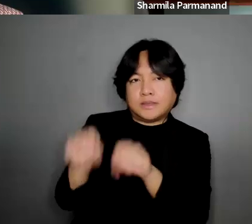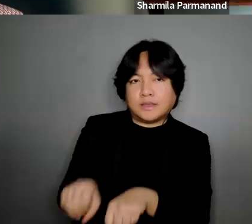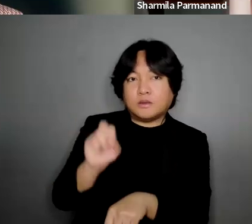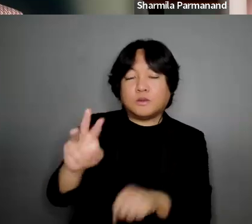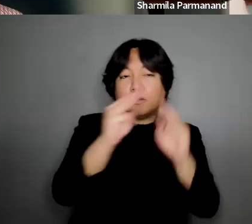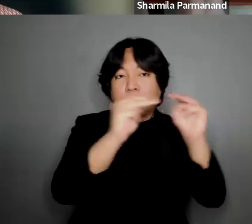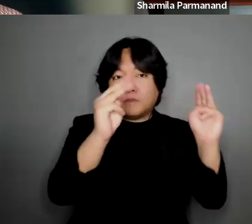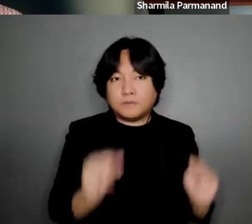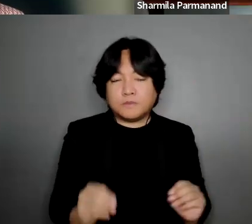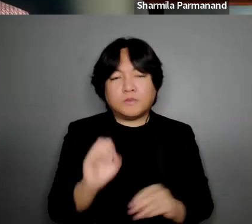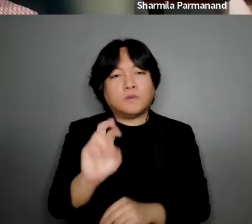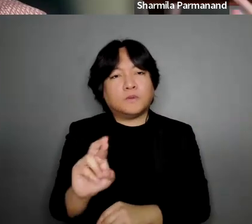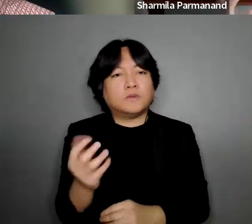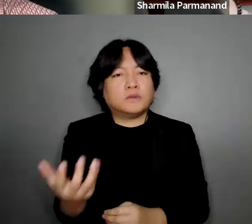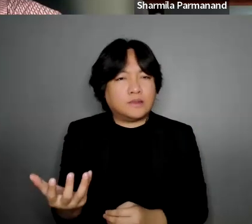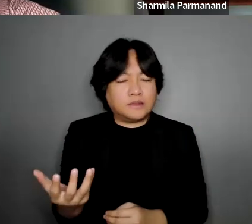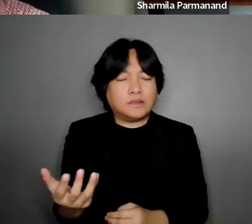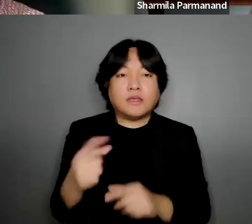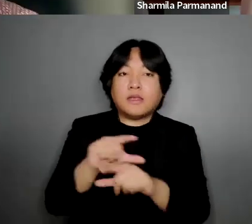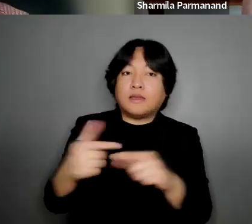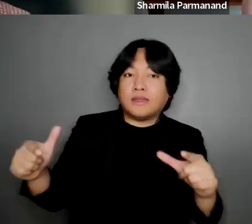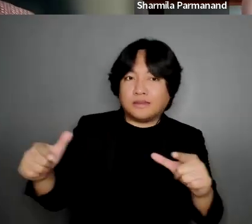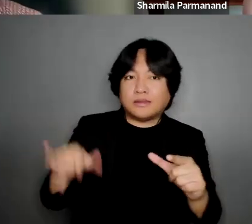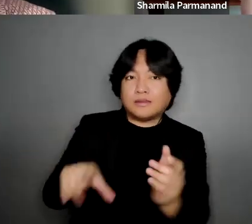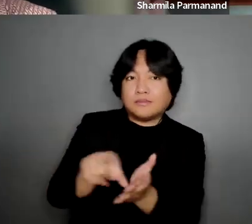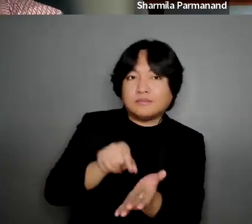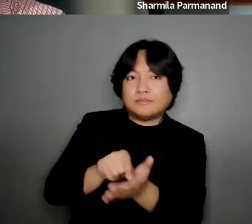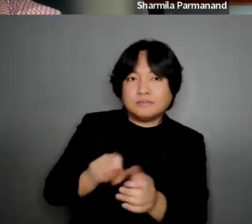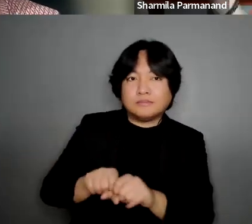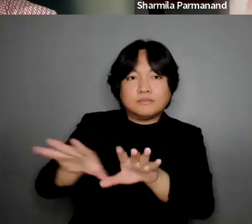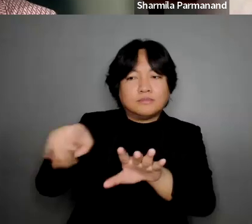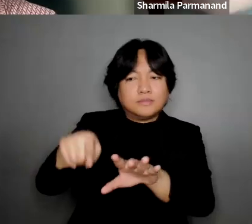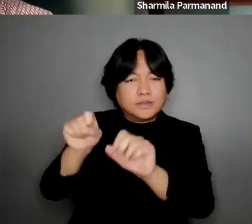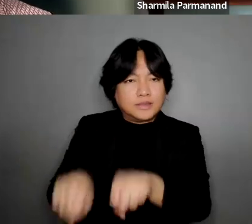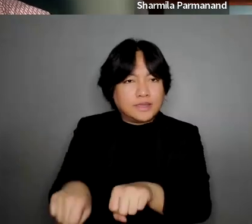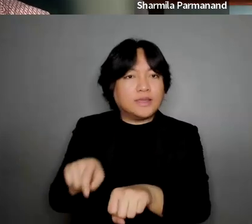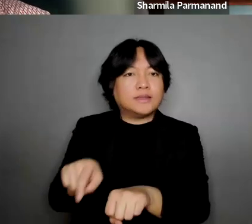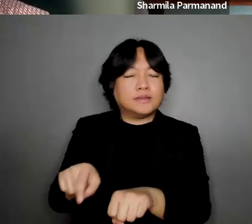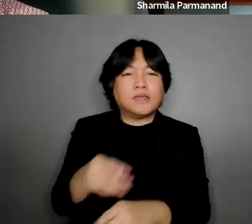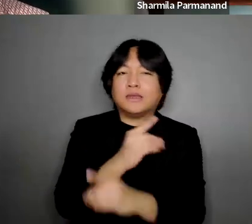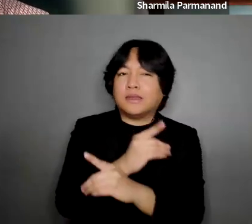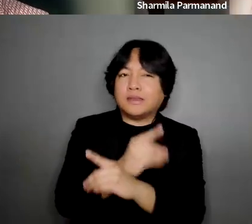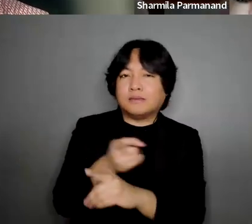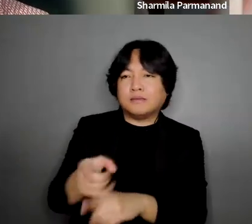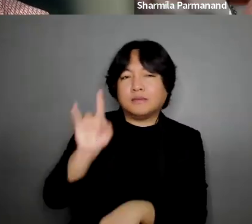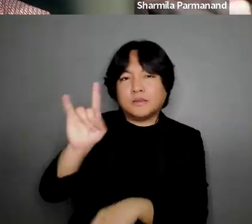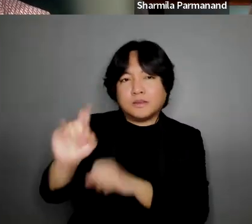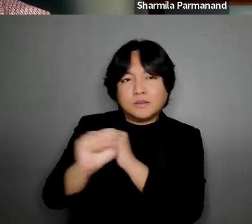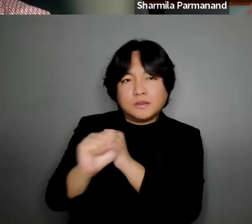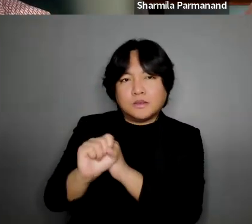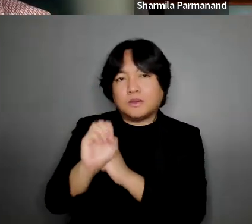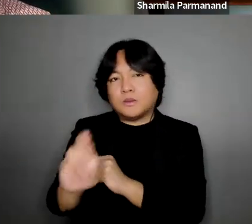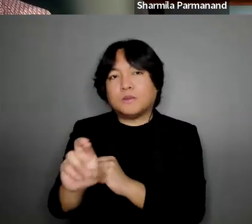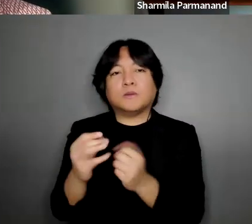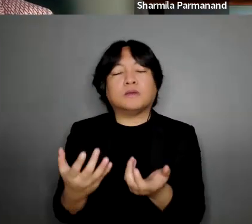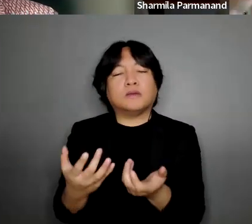museum, or like a local language publication that can be disseminated for advocacy or